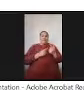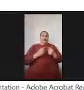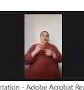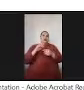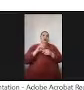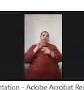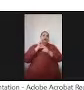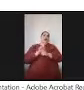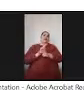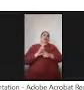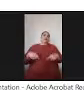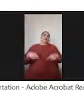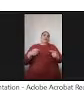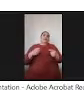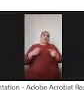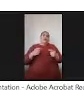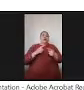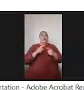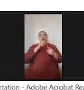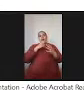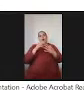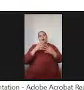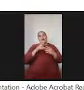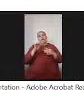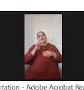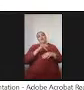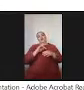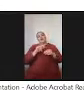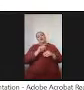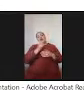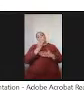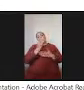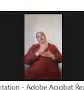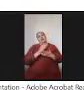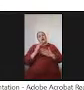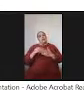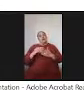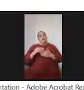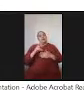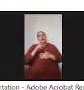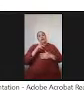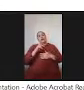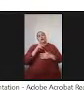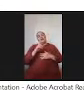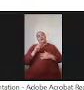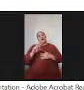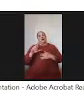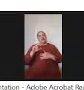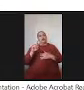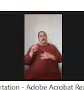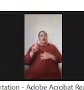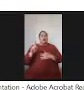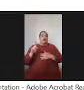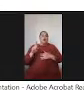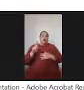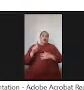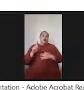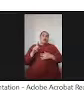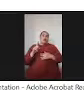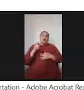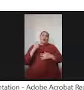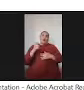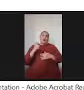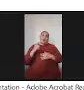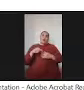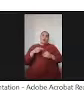visits, etc. However, just to touch on the other part of Mele's question, the additional 1 million or the 1.5 of